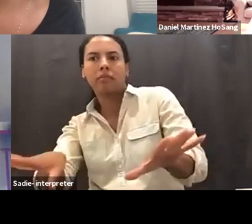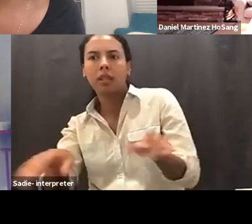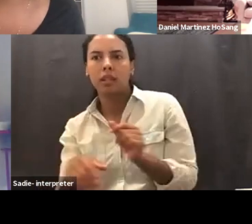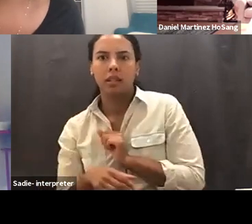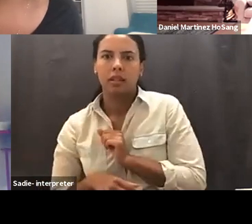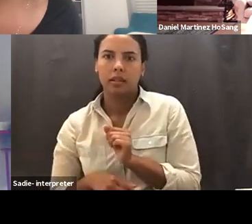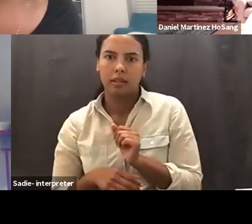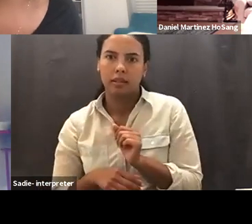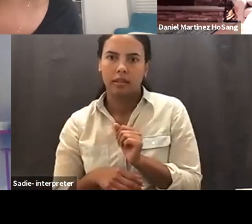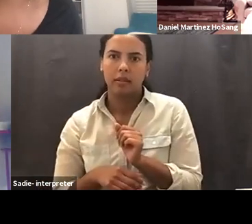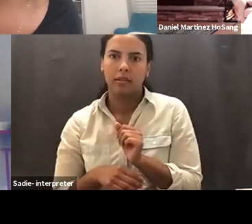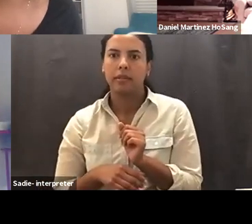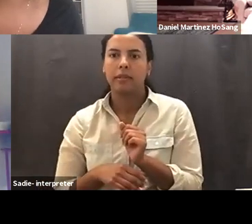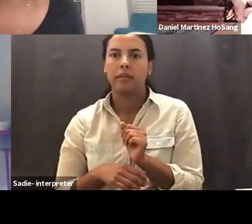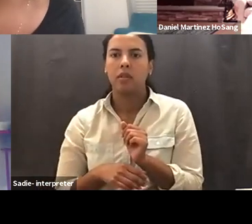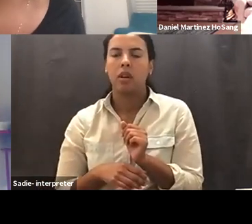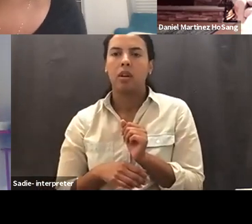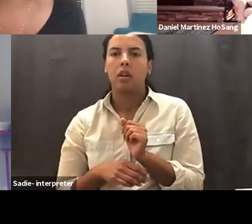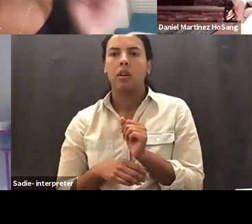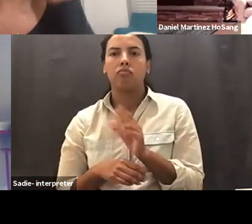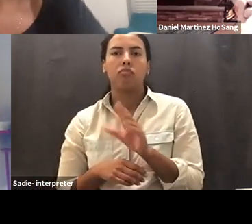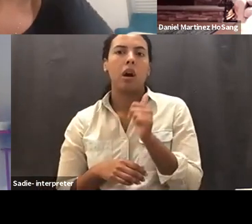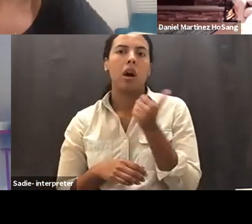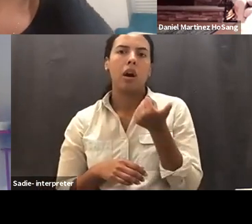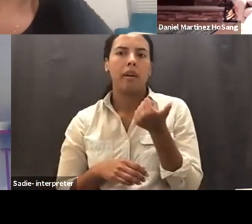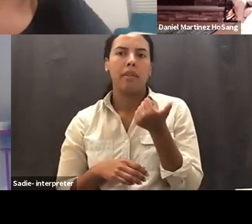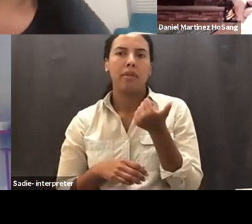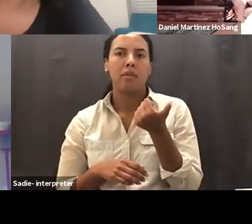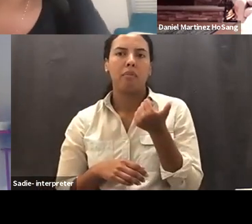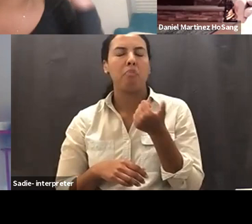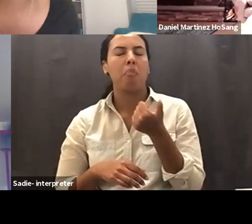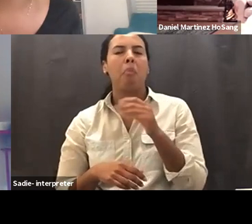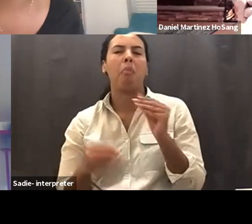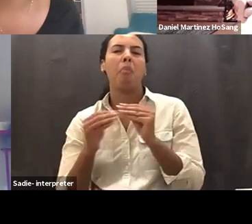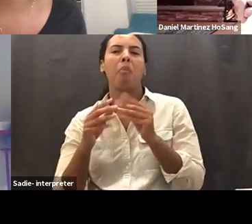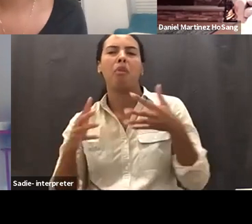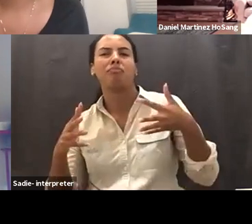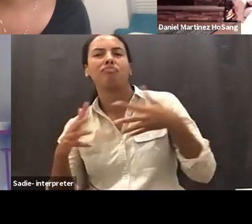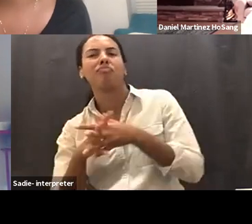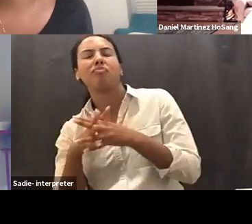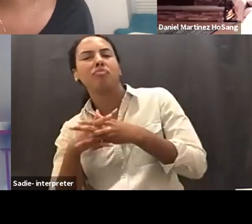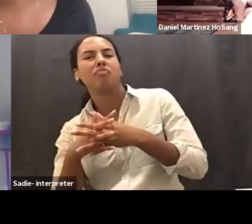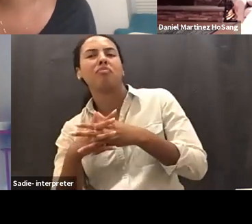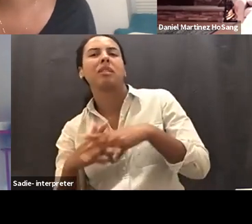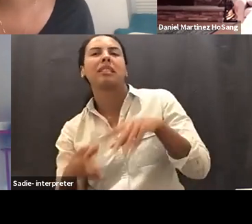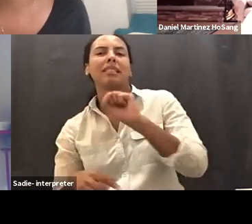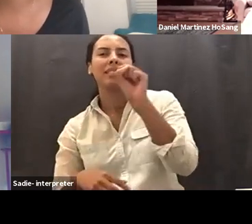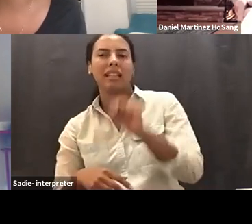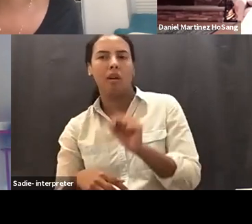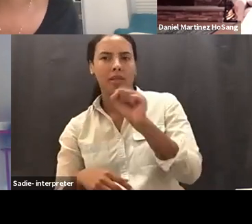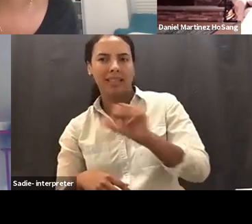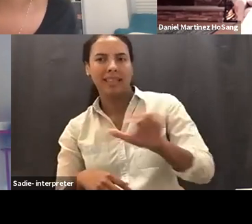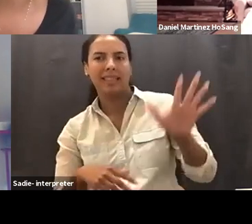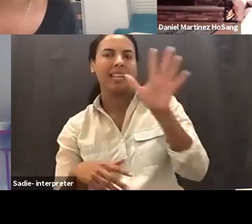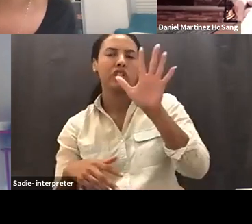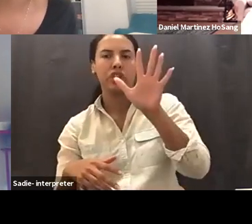of more established South Asian American organizing groups, and particularly those of us who come from Savarna or caste privileged Hindu